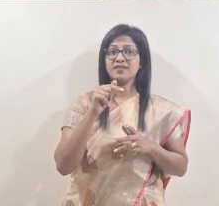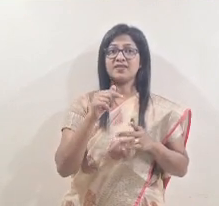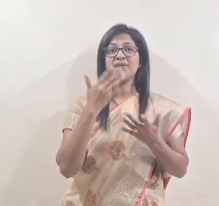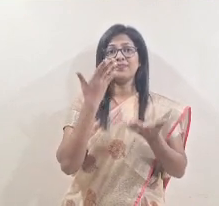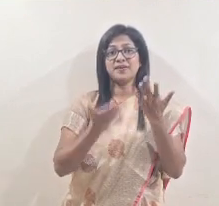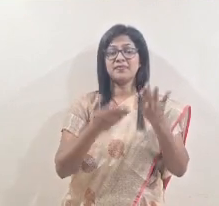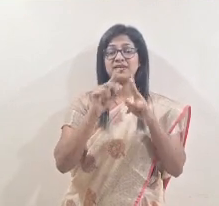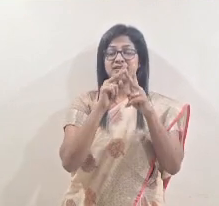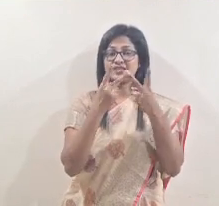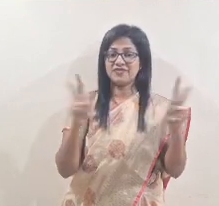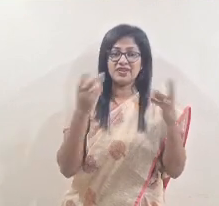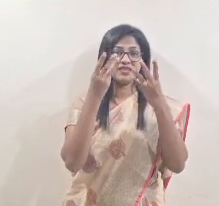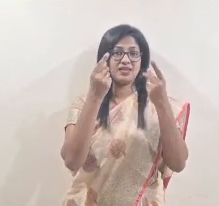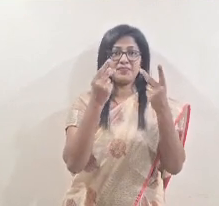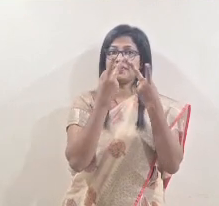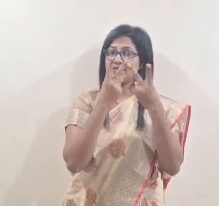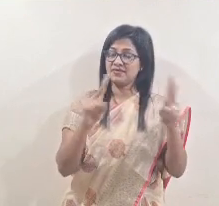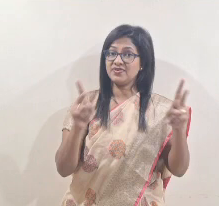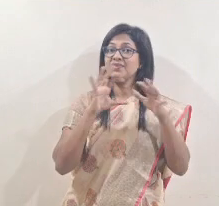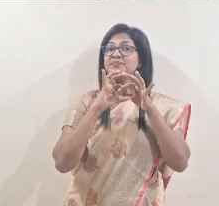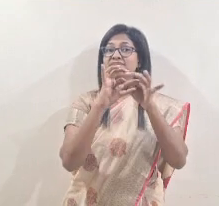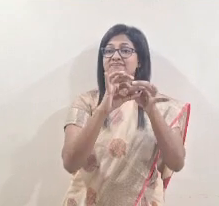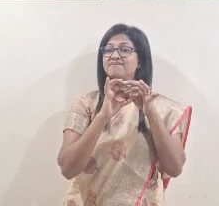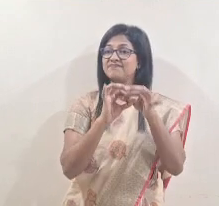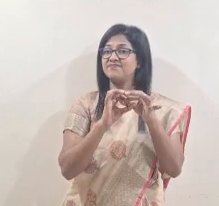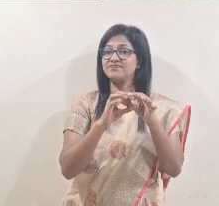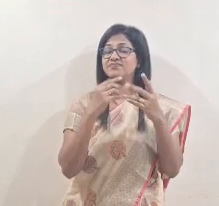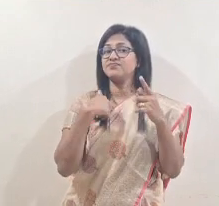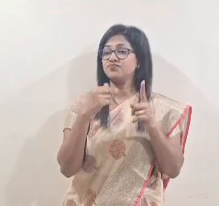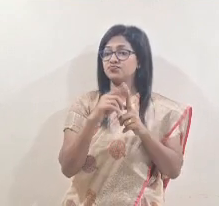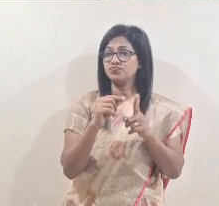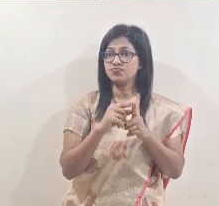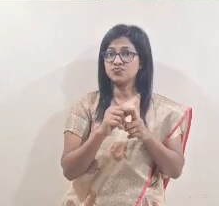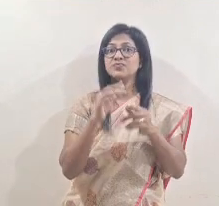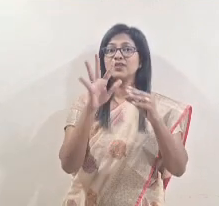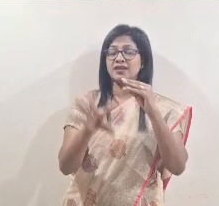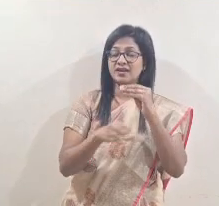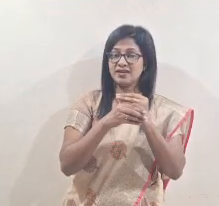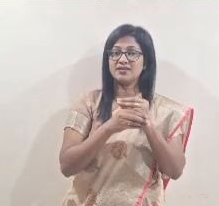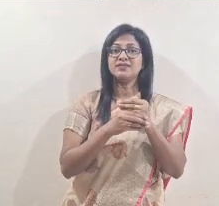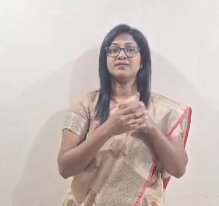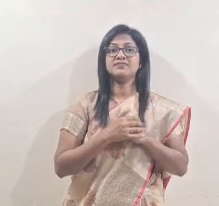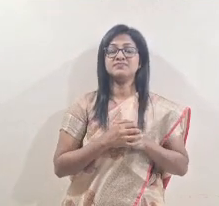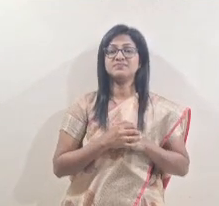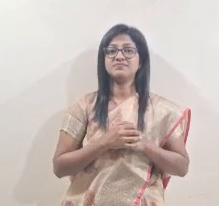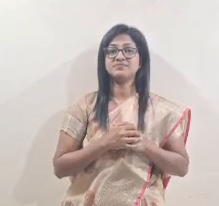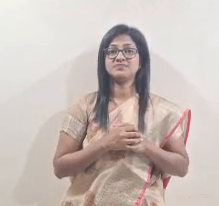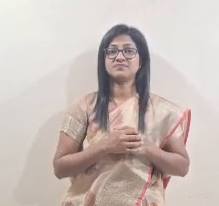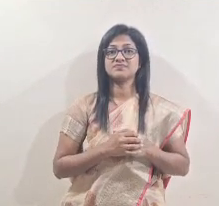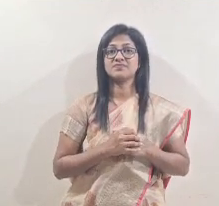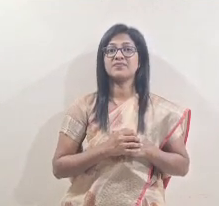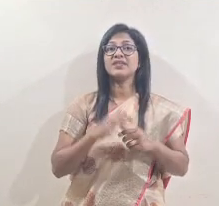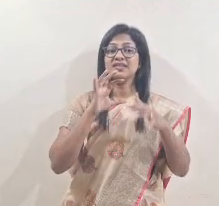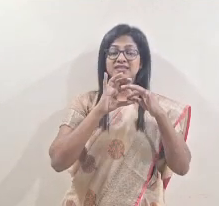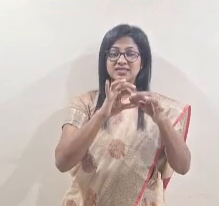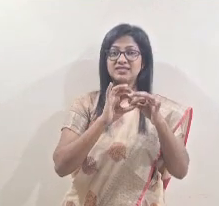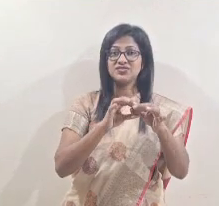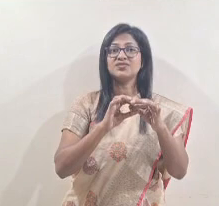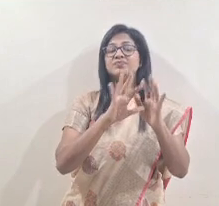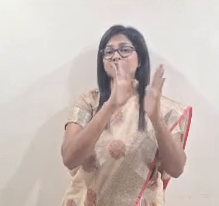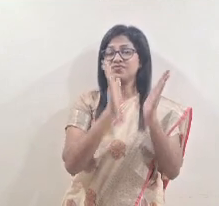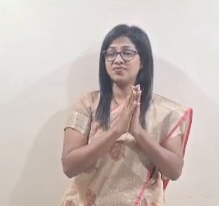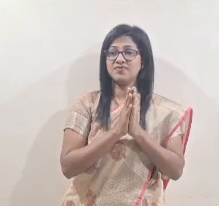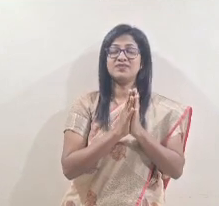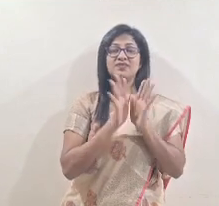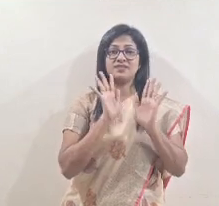there might be difference in the values, but the relationship with what we can do, we can infer that all the relationship that like we are